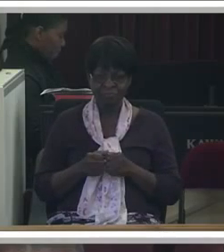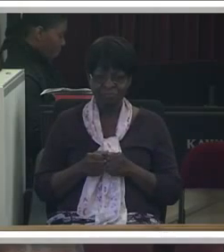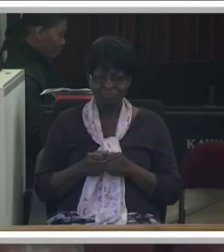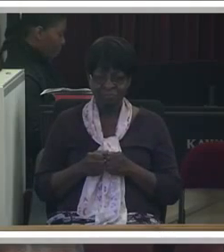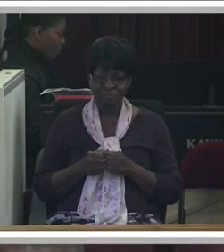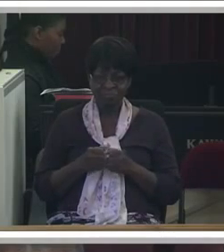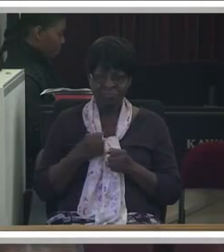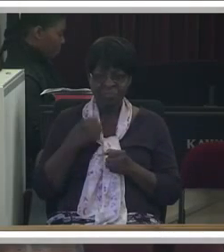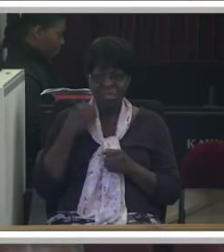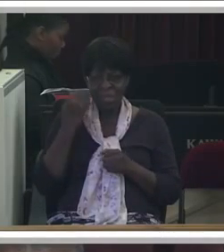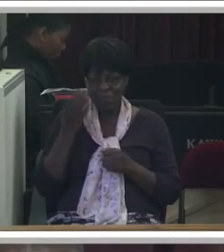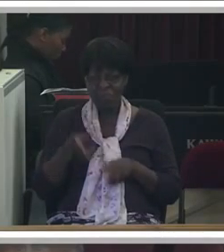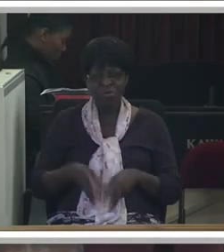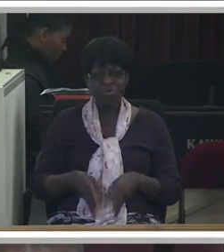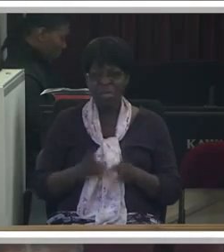respect.